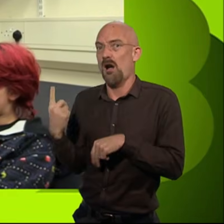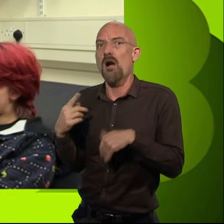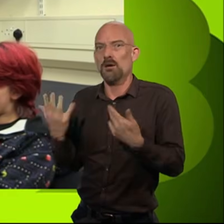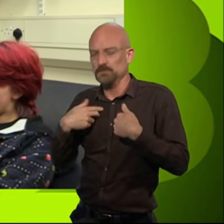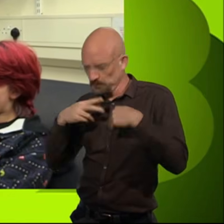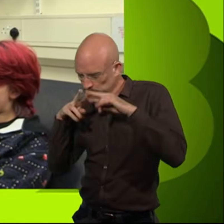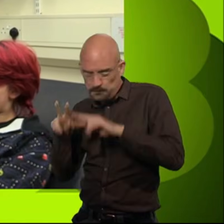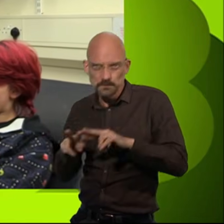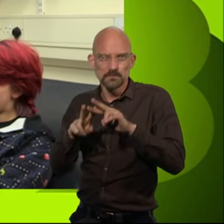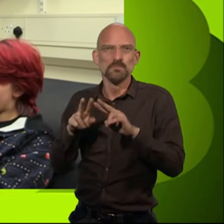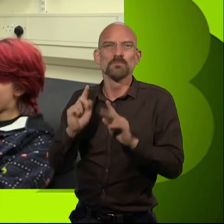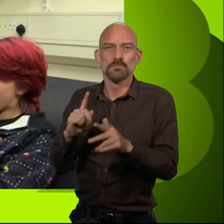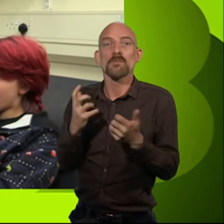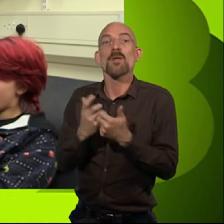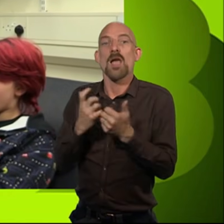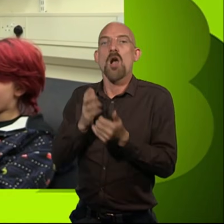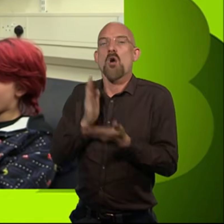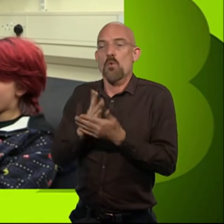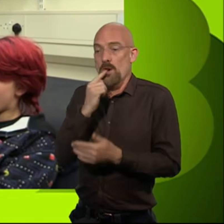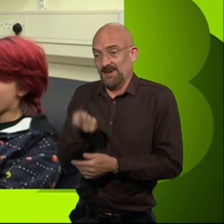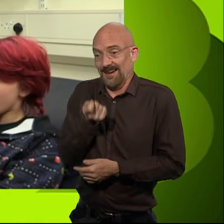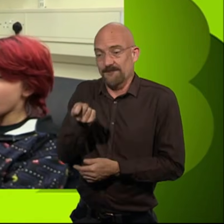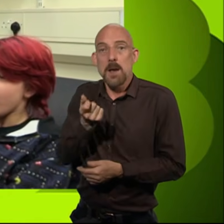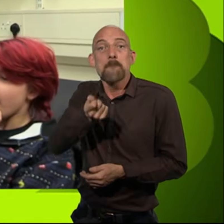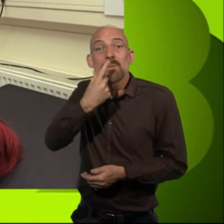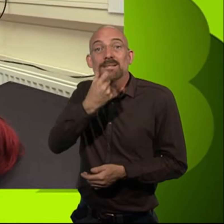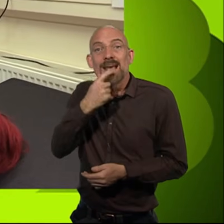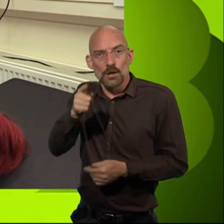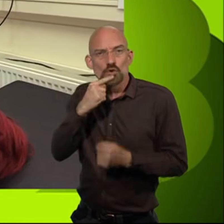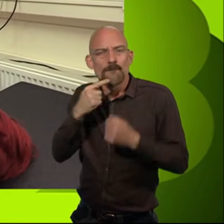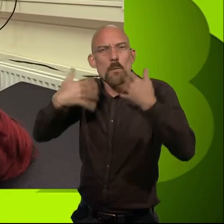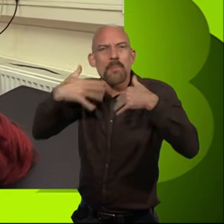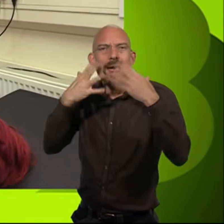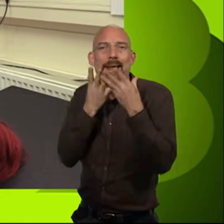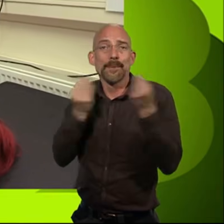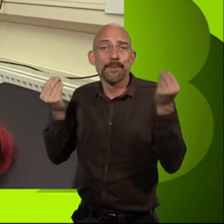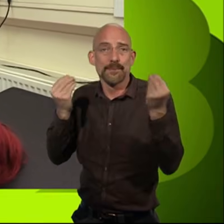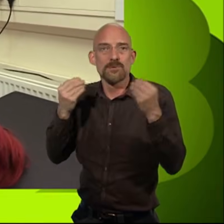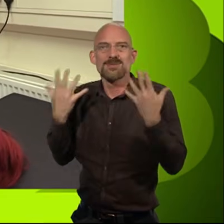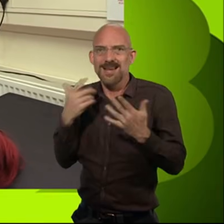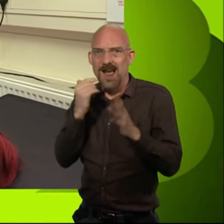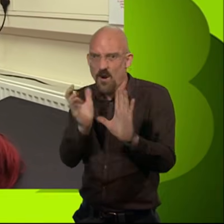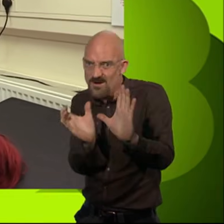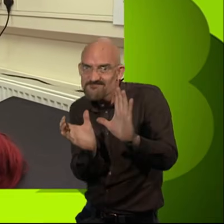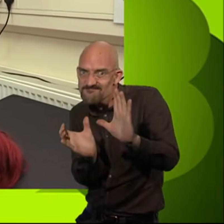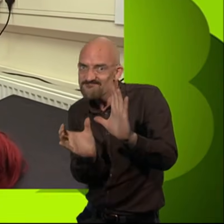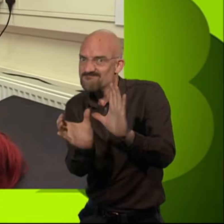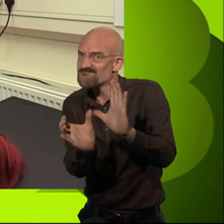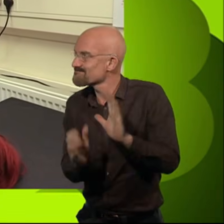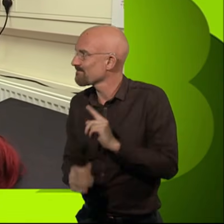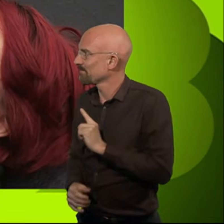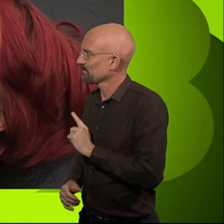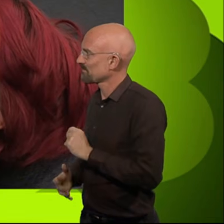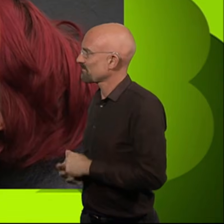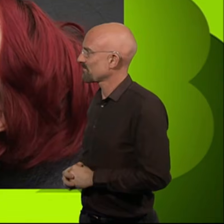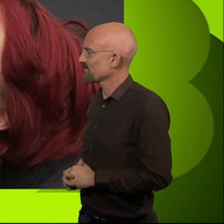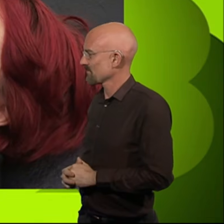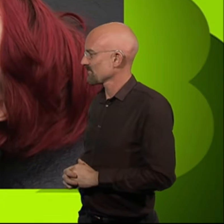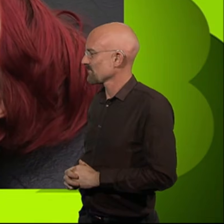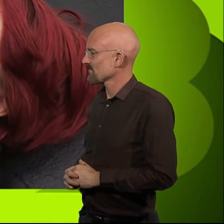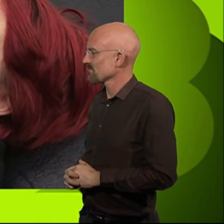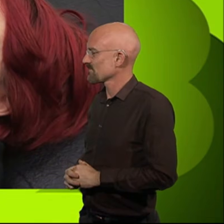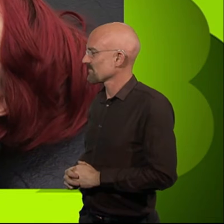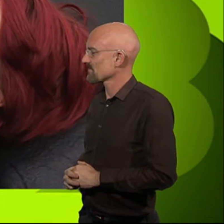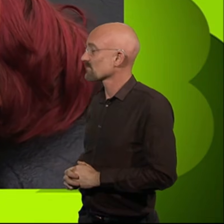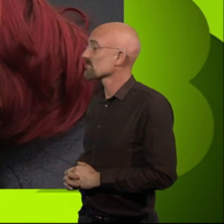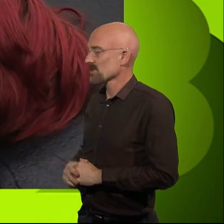case. Having given Rachel some medication to relax her jaw muscles, it's time for her to get to work on that jammed jaw. Okay, just try